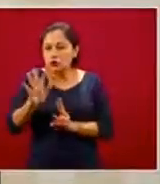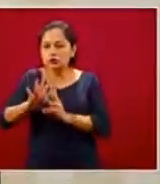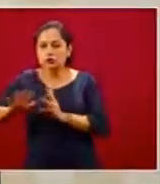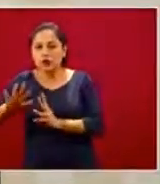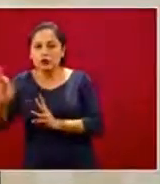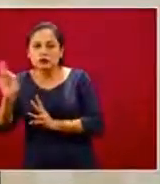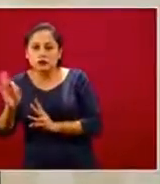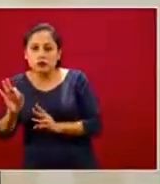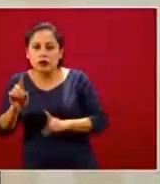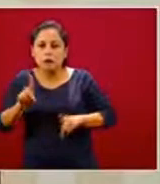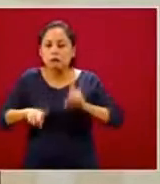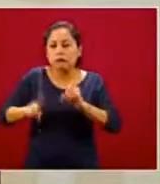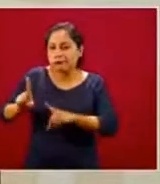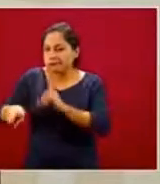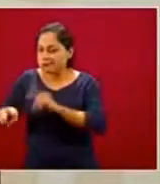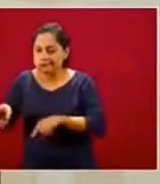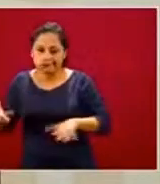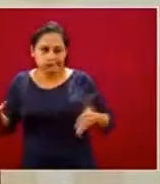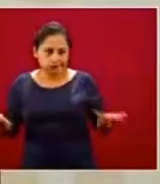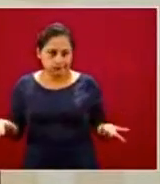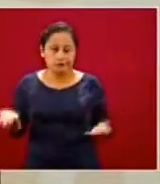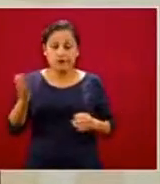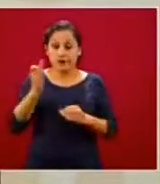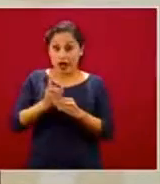then we would have a given consequence.